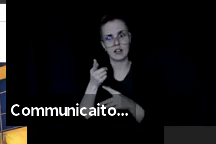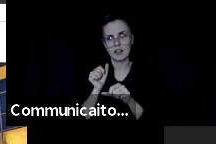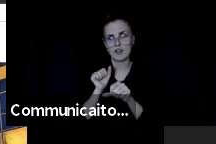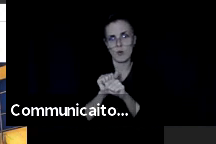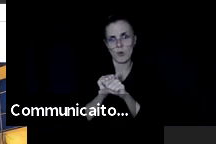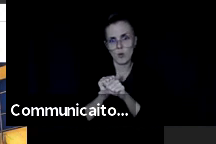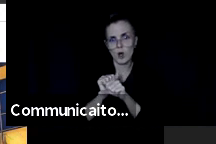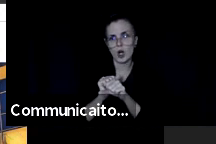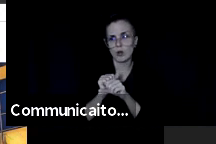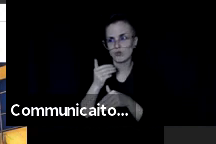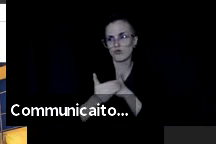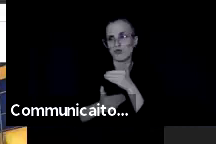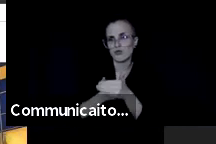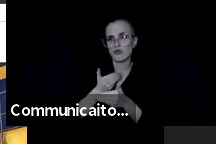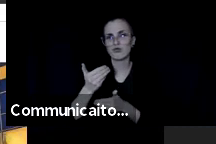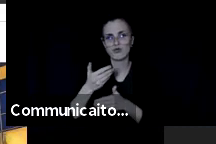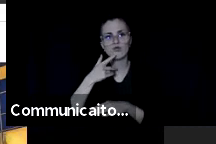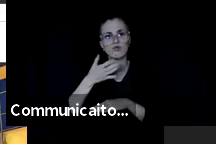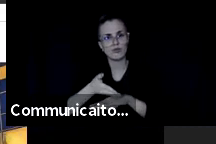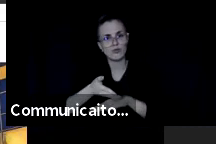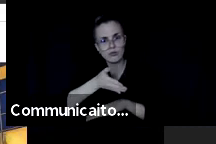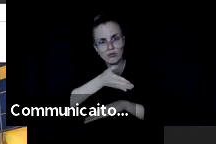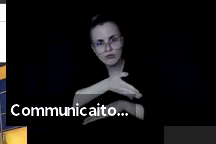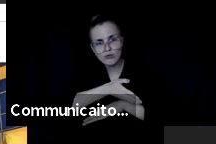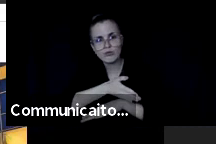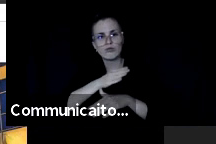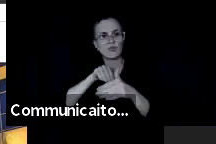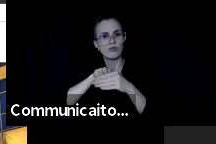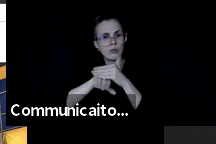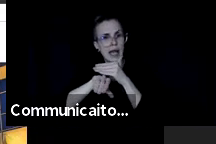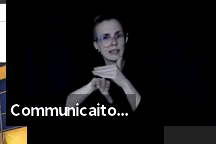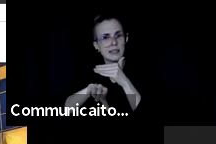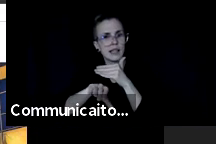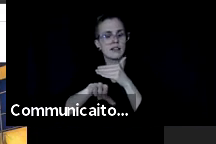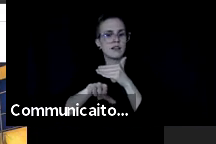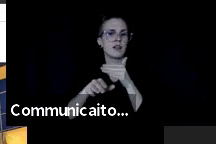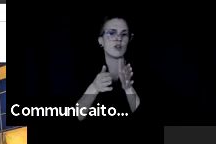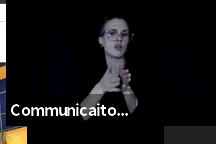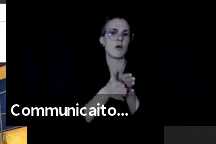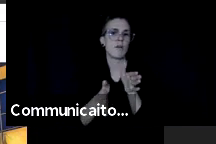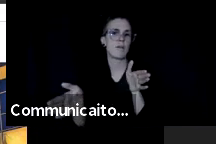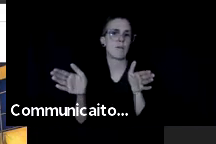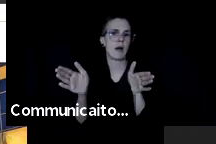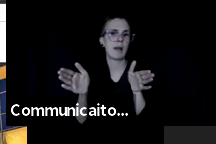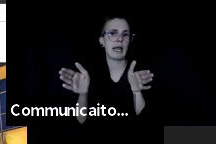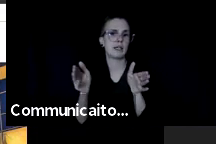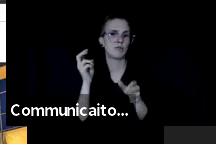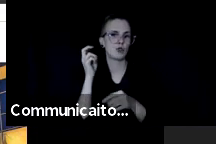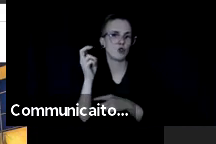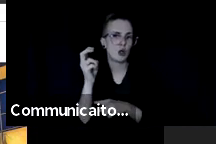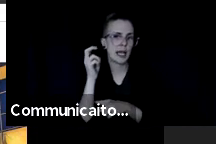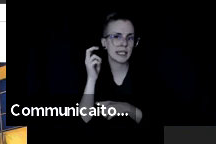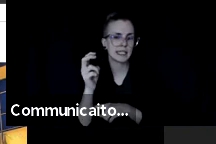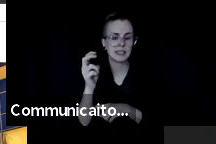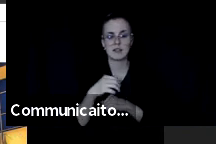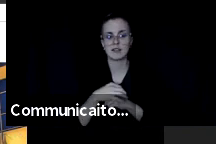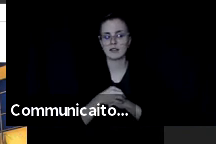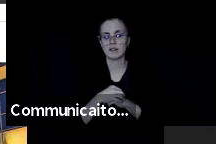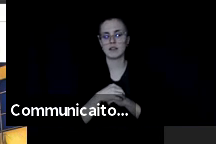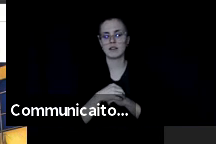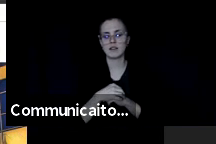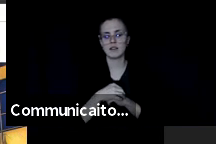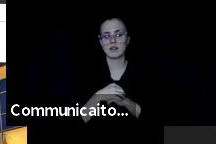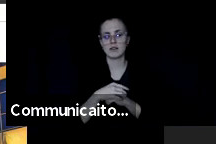to improve access to public transit and to the